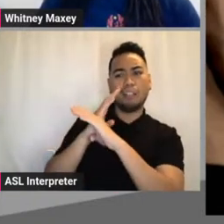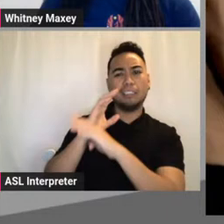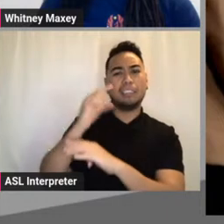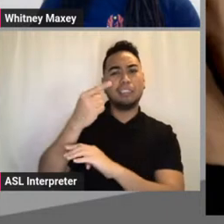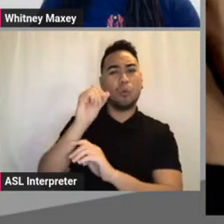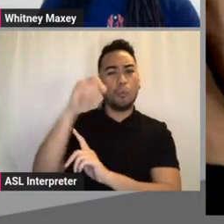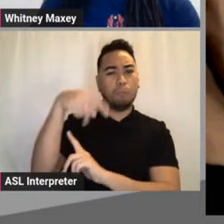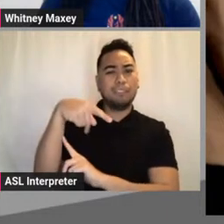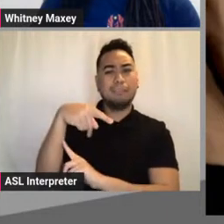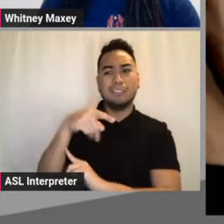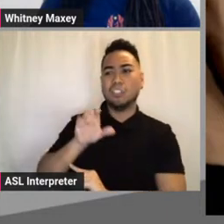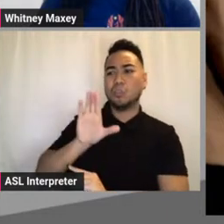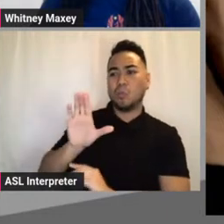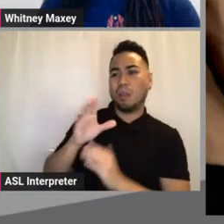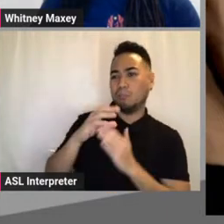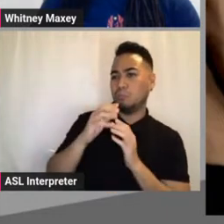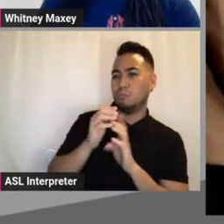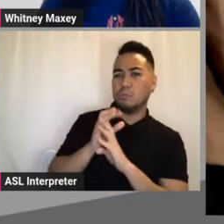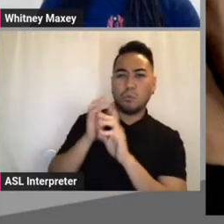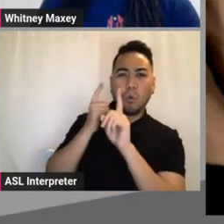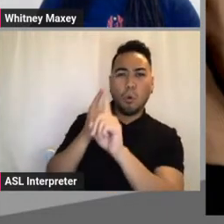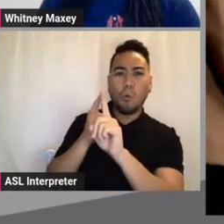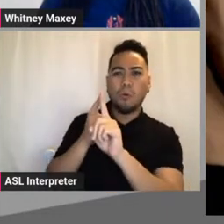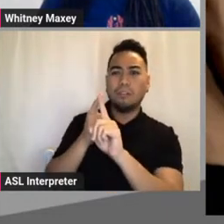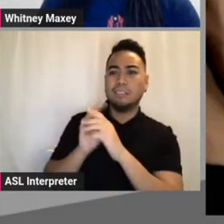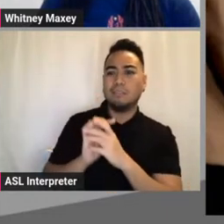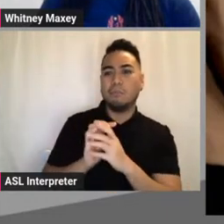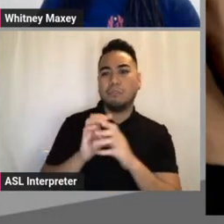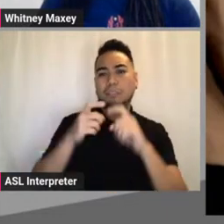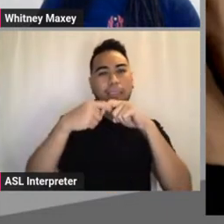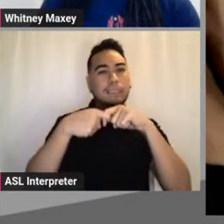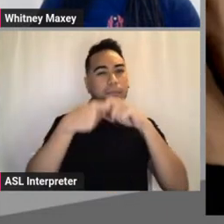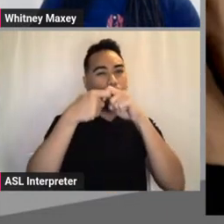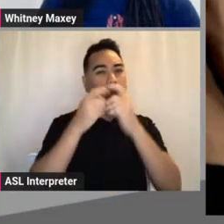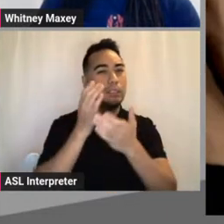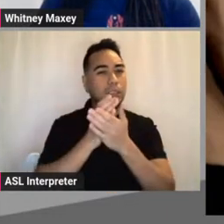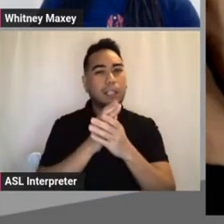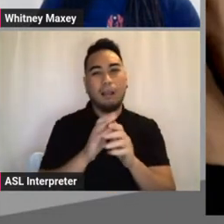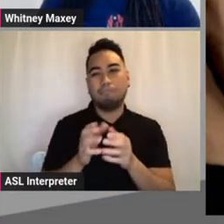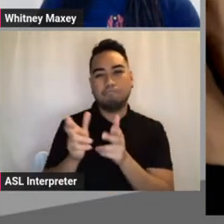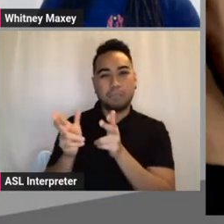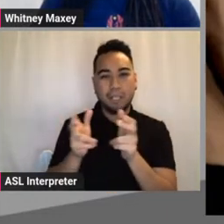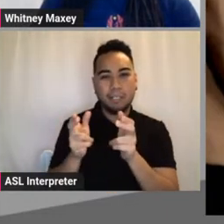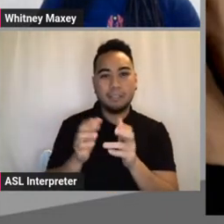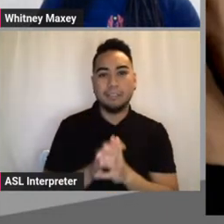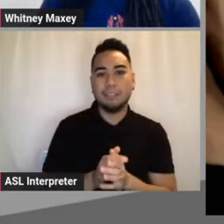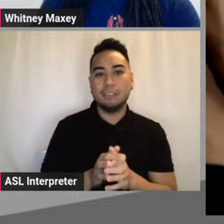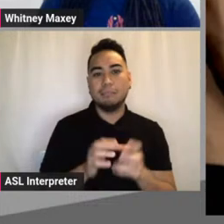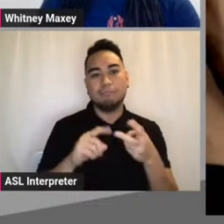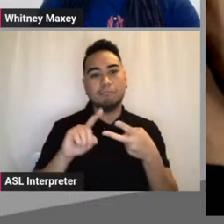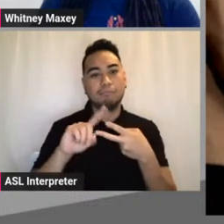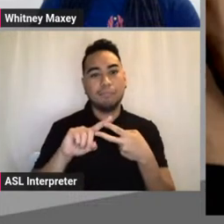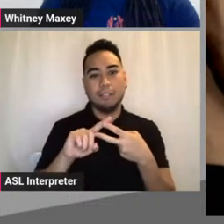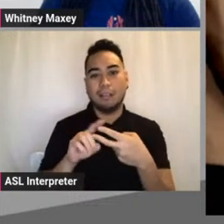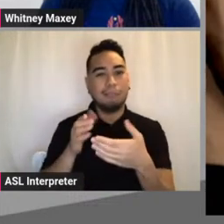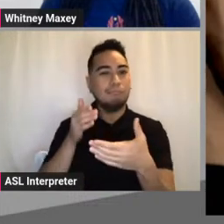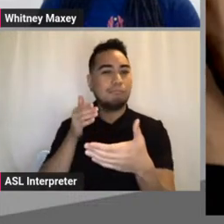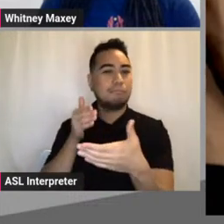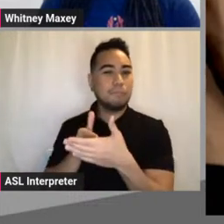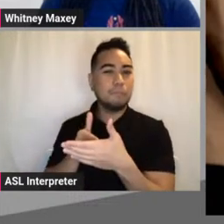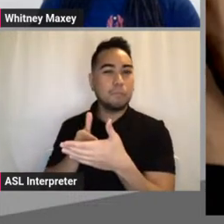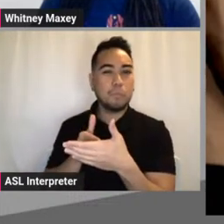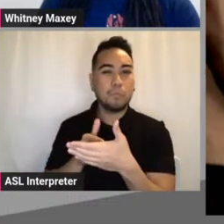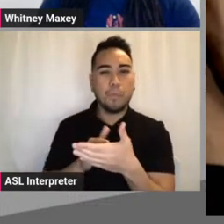to call all ceasefire mobilizations and Palestinian solidarity work anti-Semitic and to make it functionally